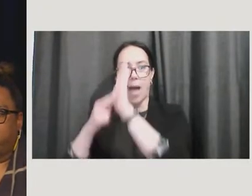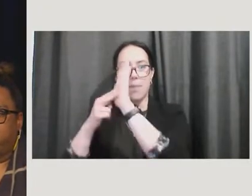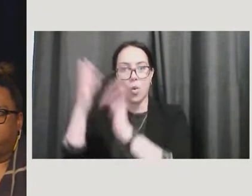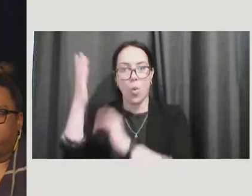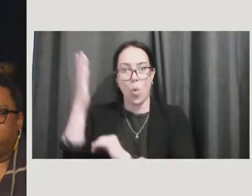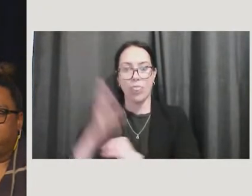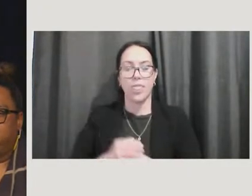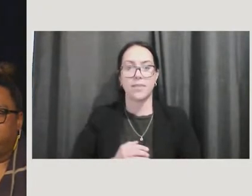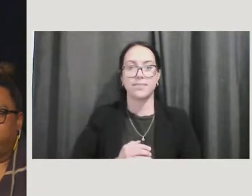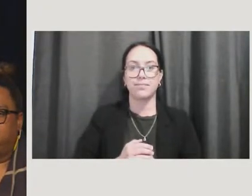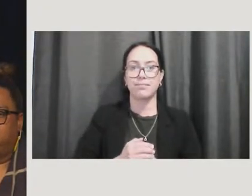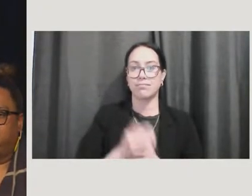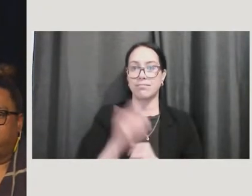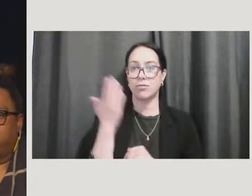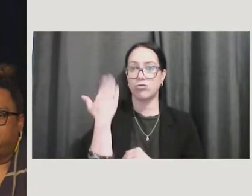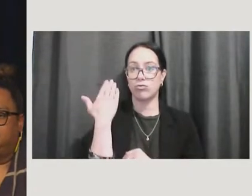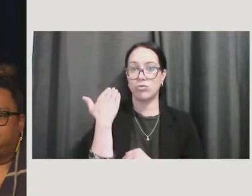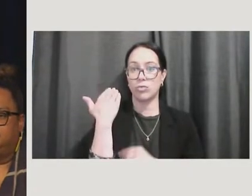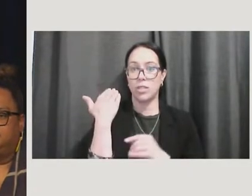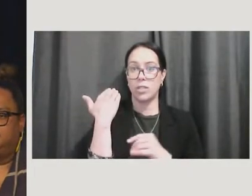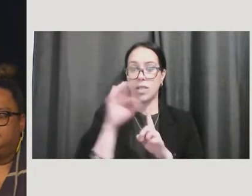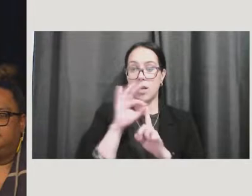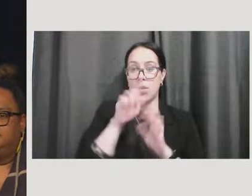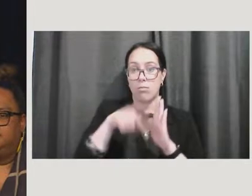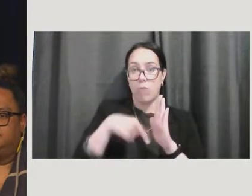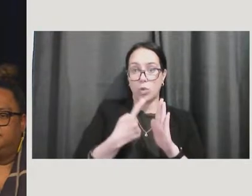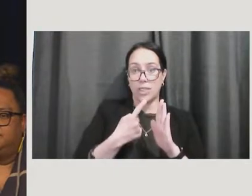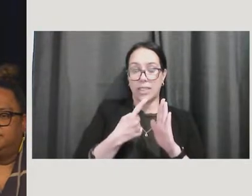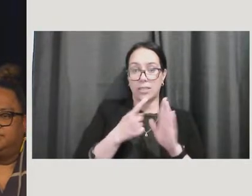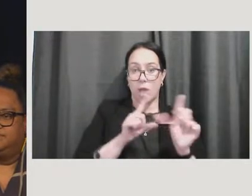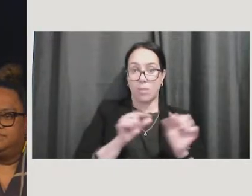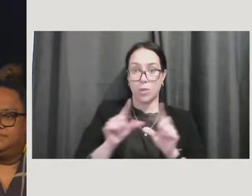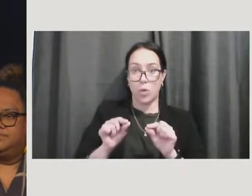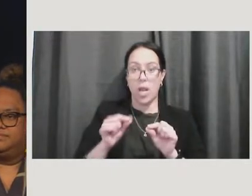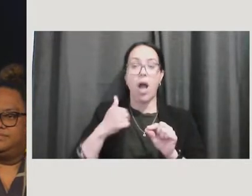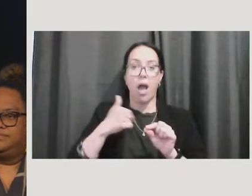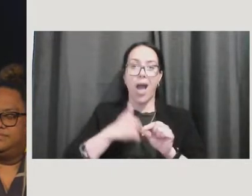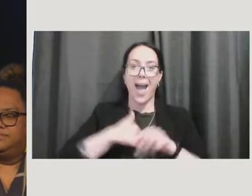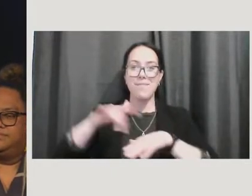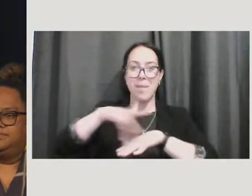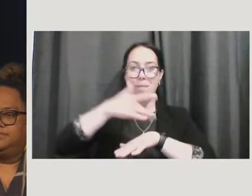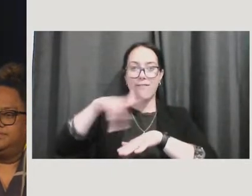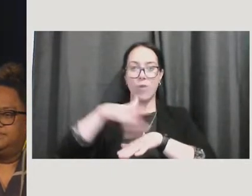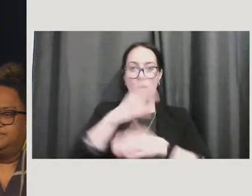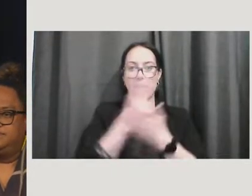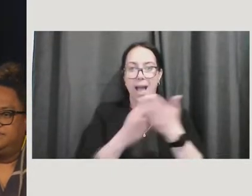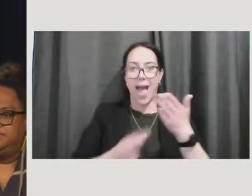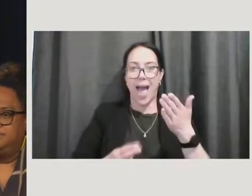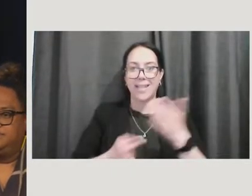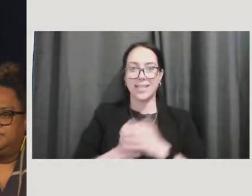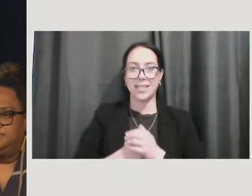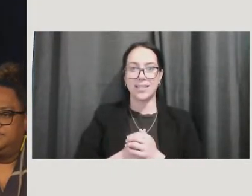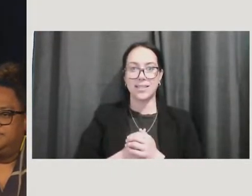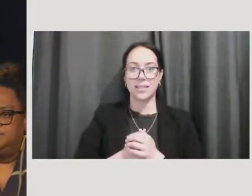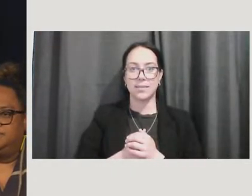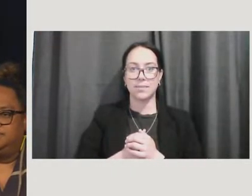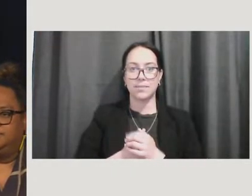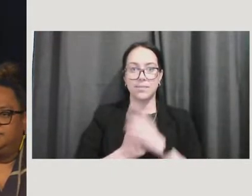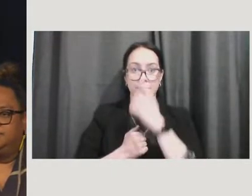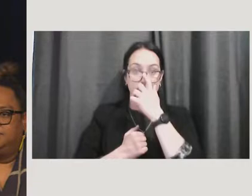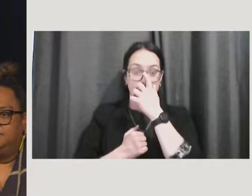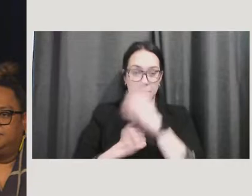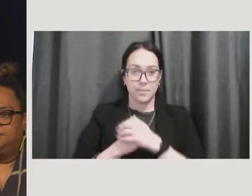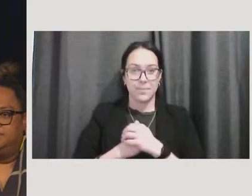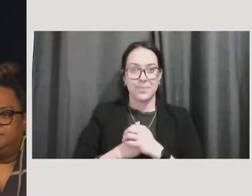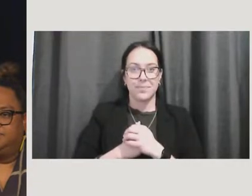um the recent project that I'm working with I am a Performing Artist although I didn't think like